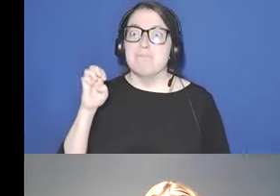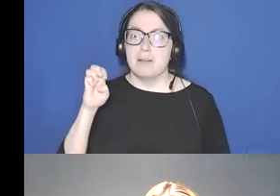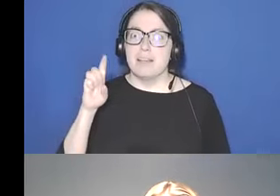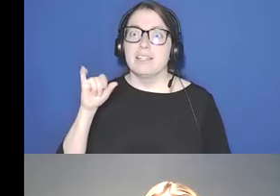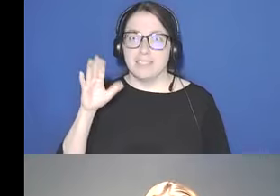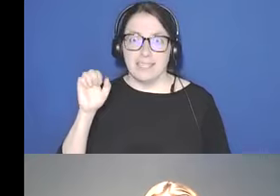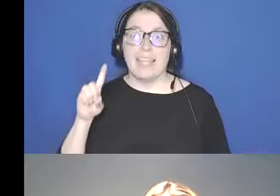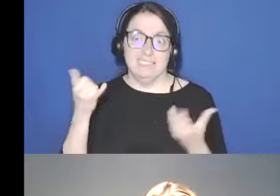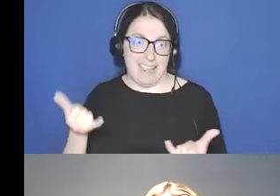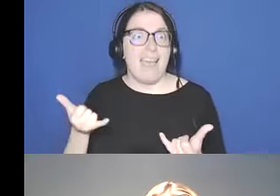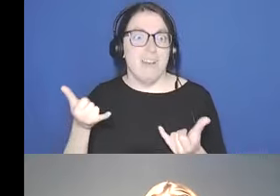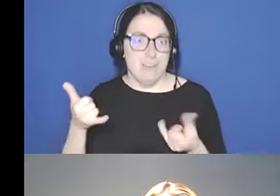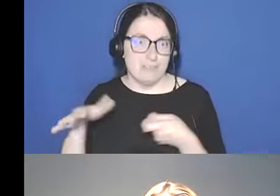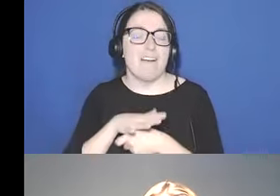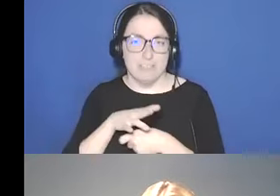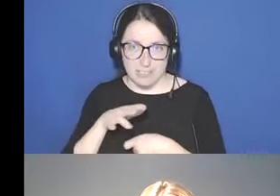covering things by.